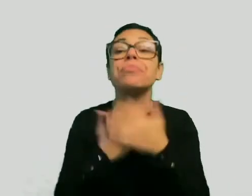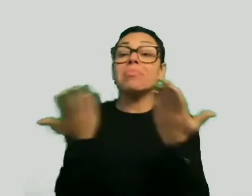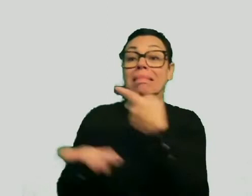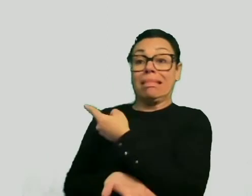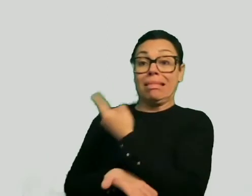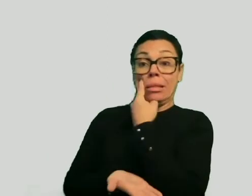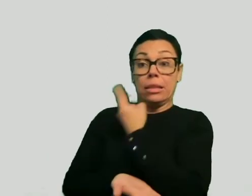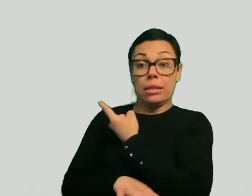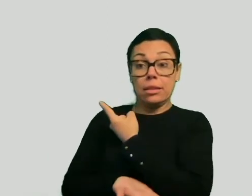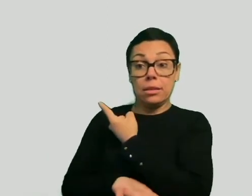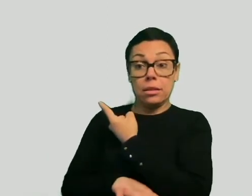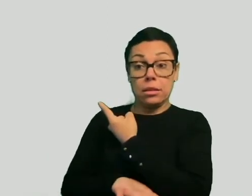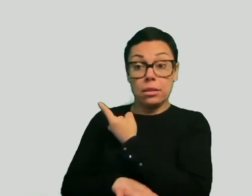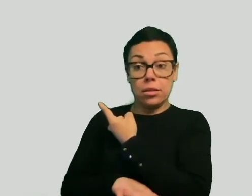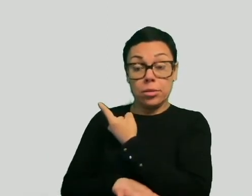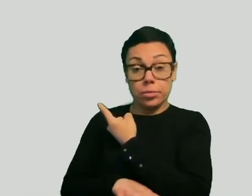So it's menti.com and then